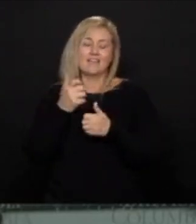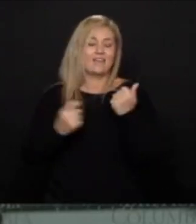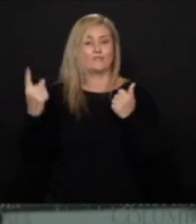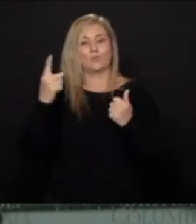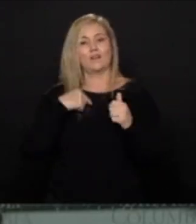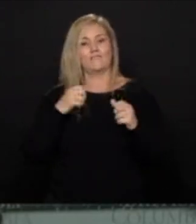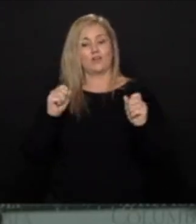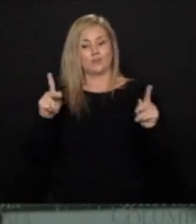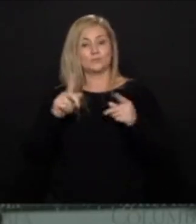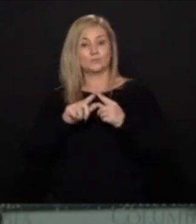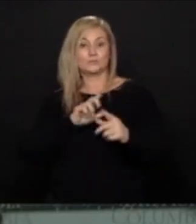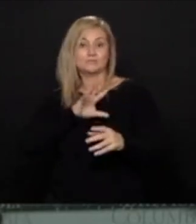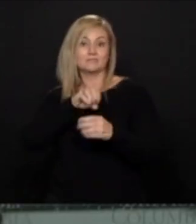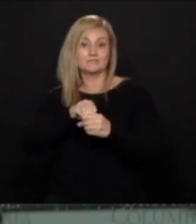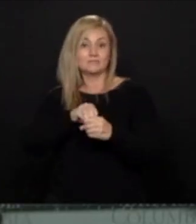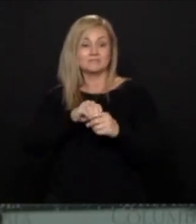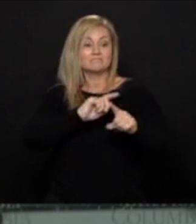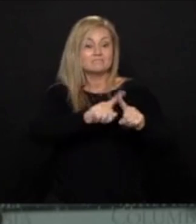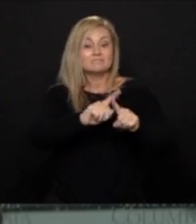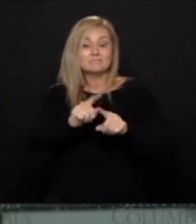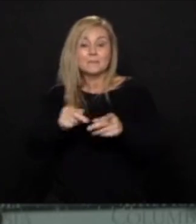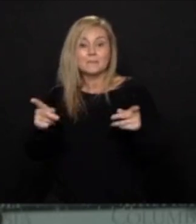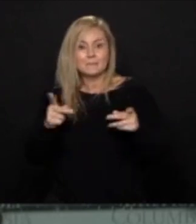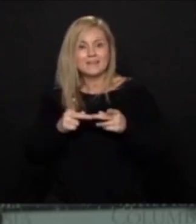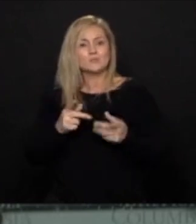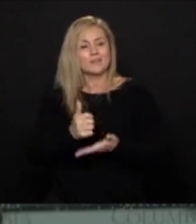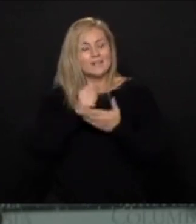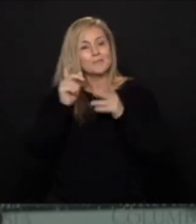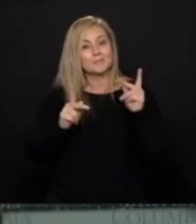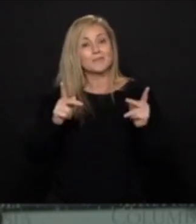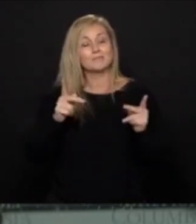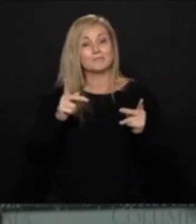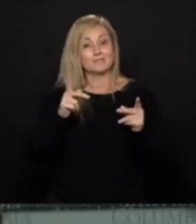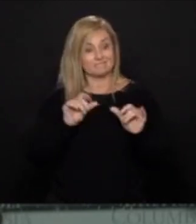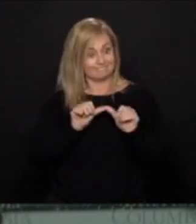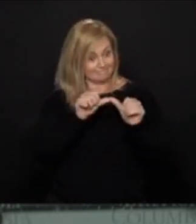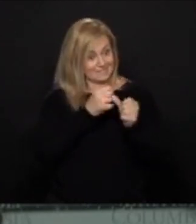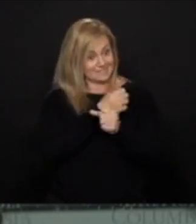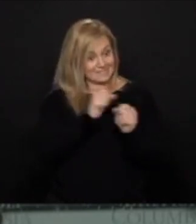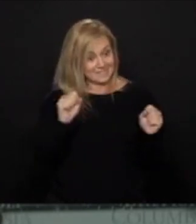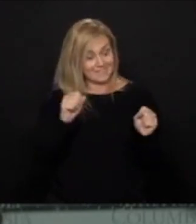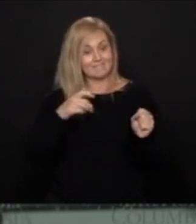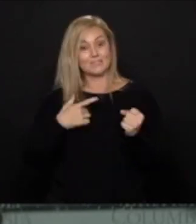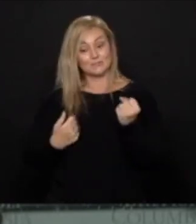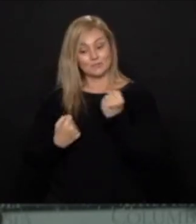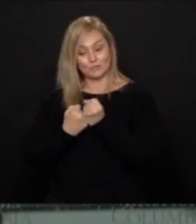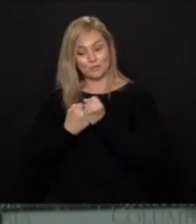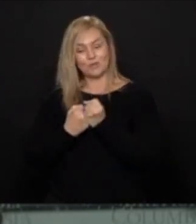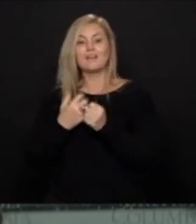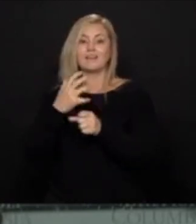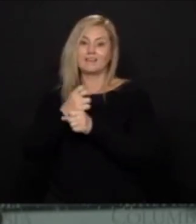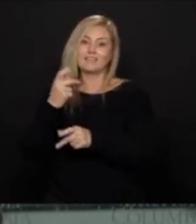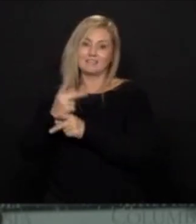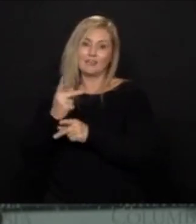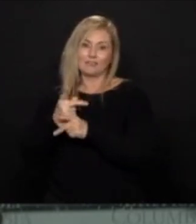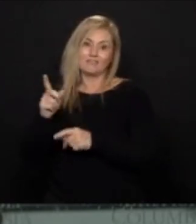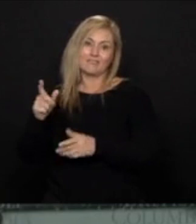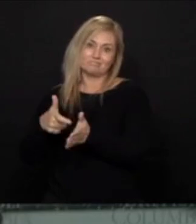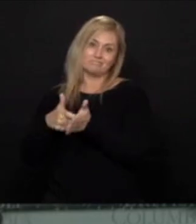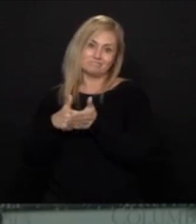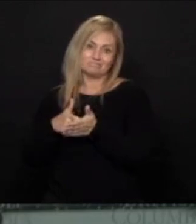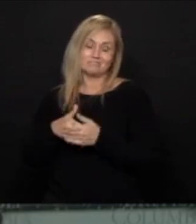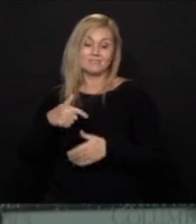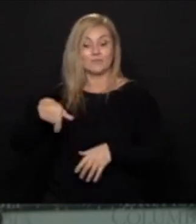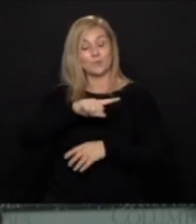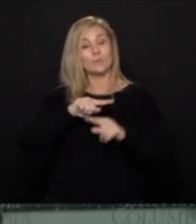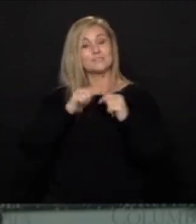will be at each site to help people stay safe, feel supported, and get the care that they need. And these teams